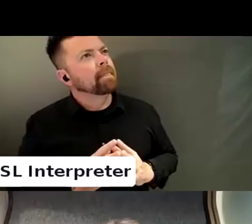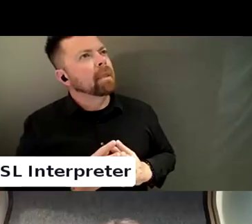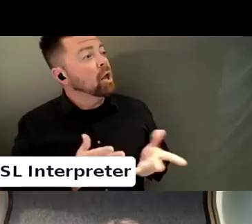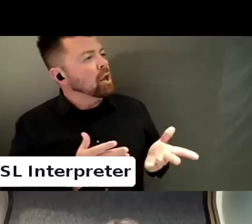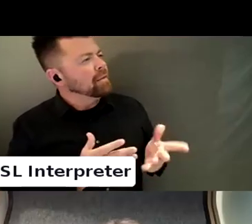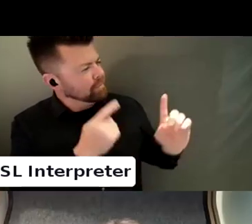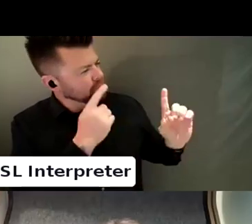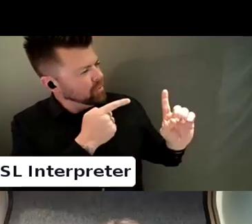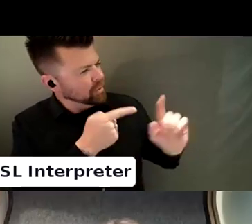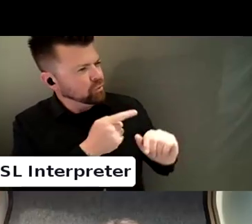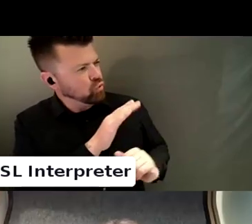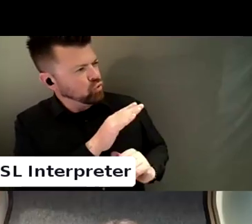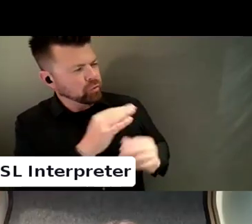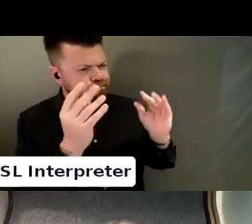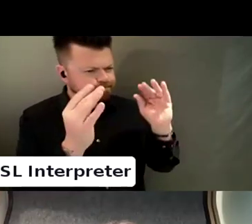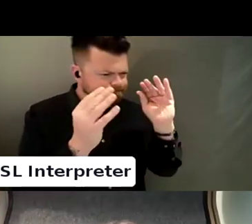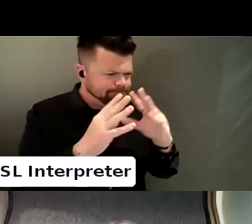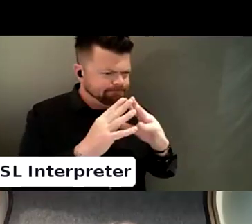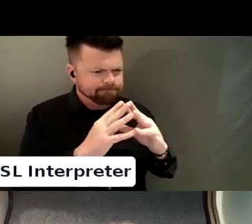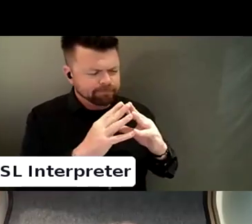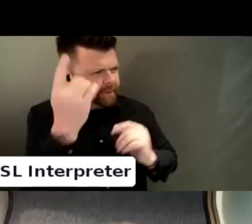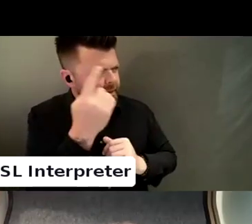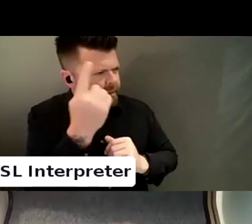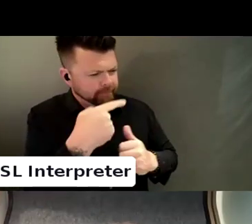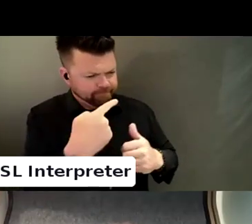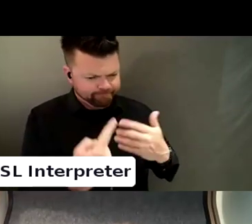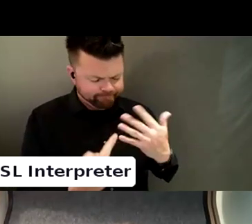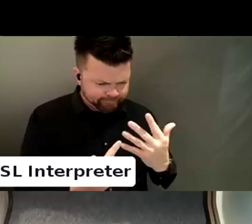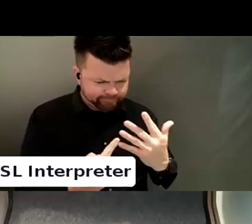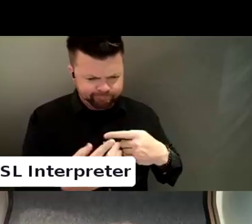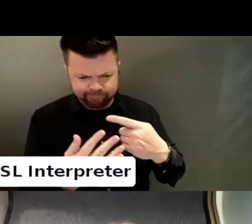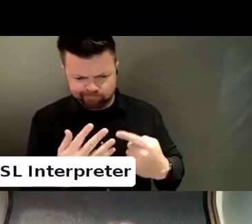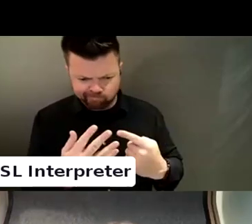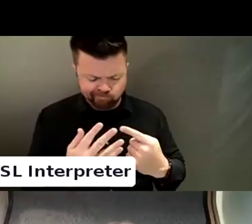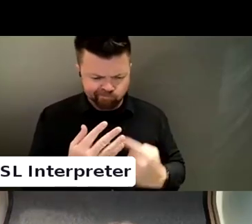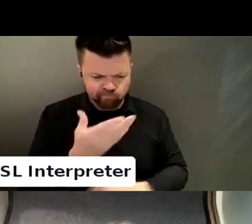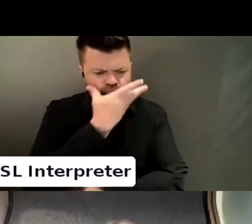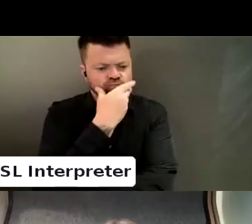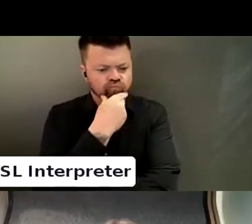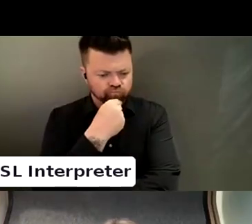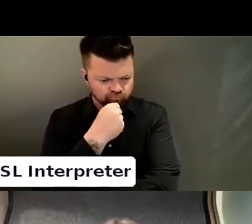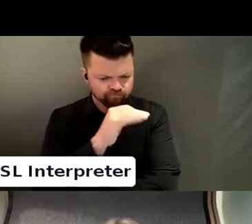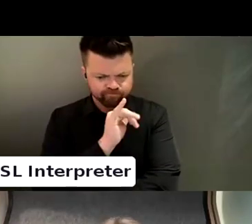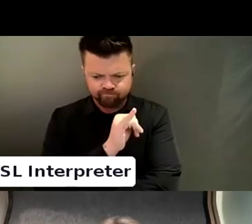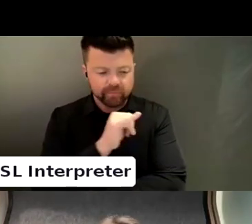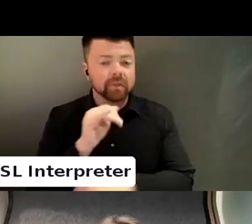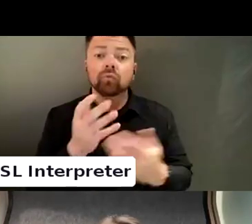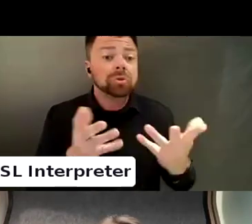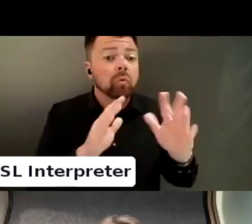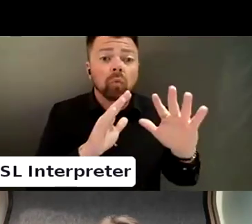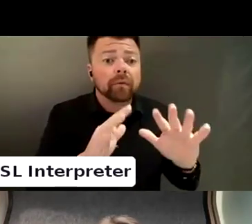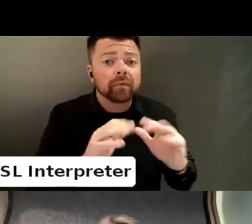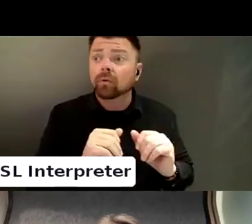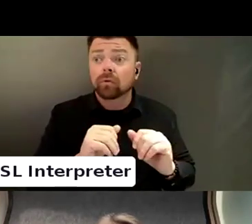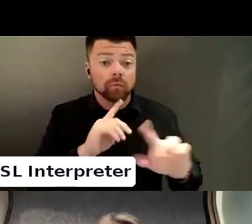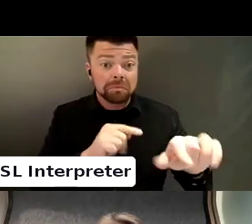this. You are considering all the aspects of everything, which is quite wonderful. You don't have to have the answer today, but